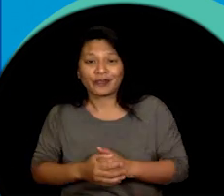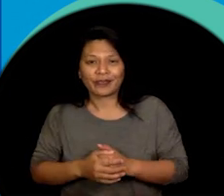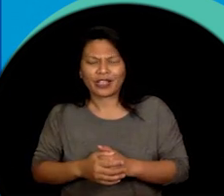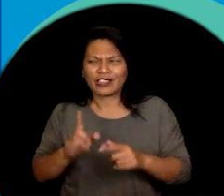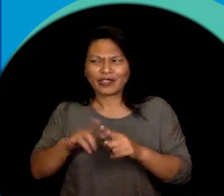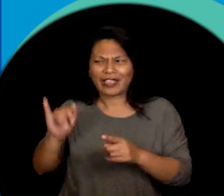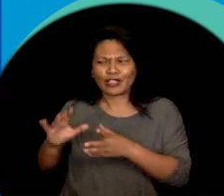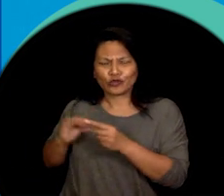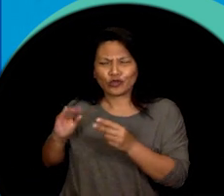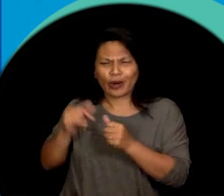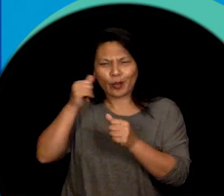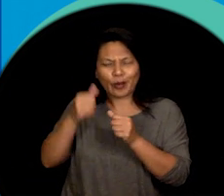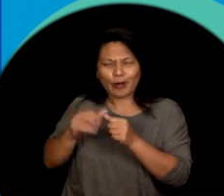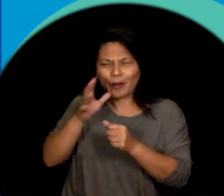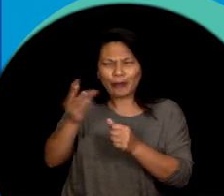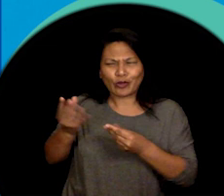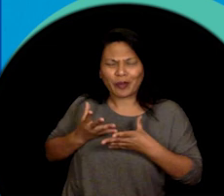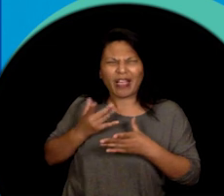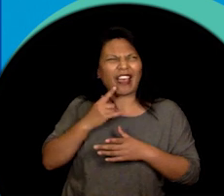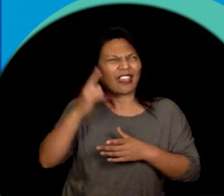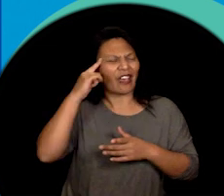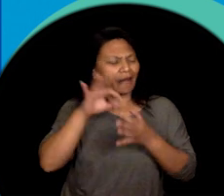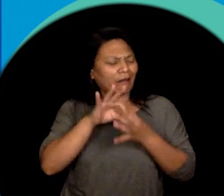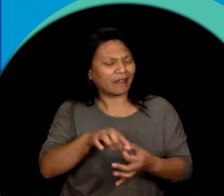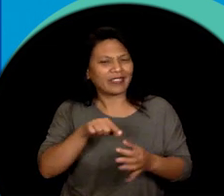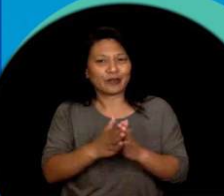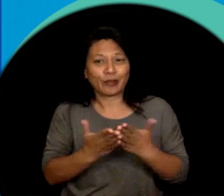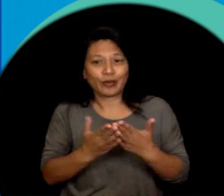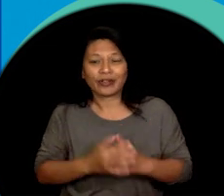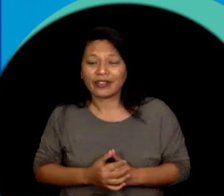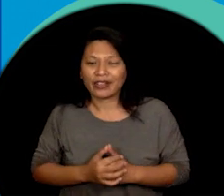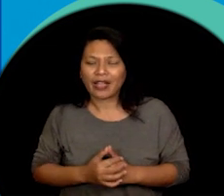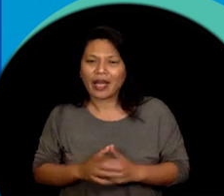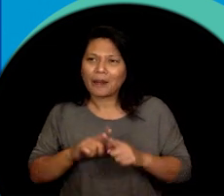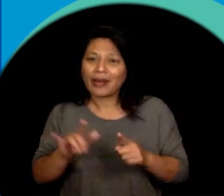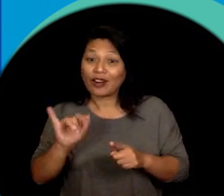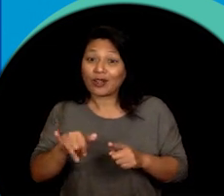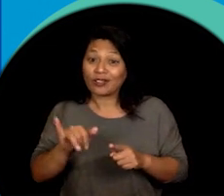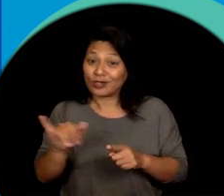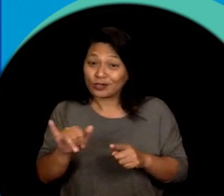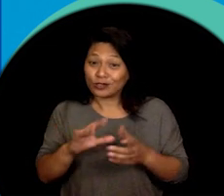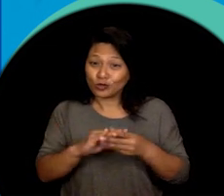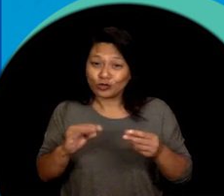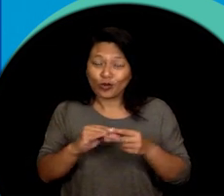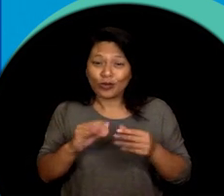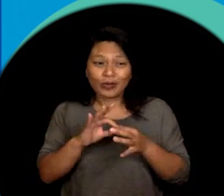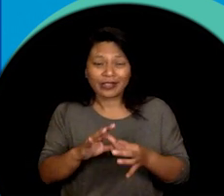you. And that was sort of on my mind too when I was writing Borders. But really was this, there's also the sense of